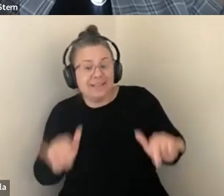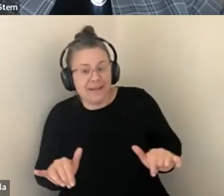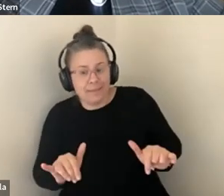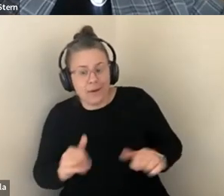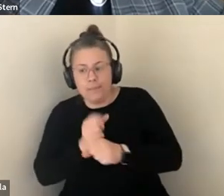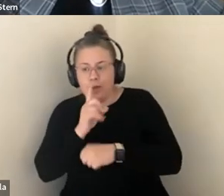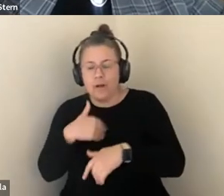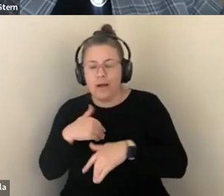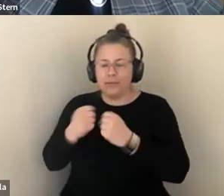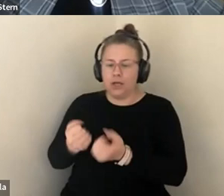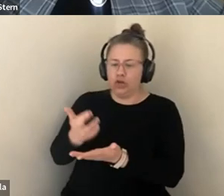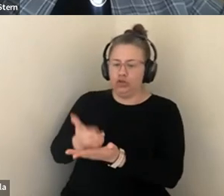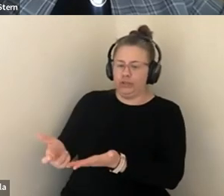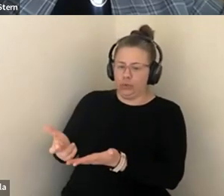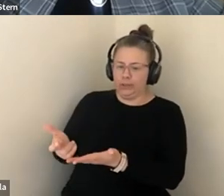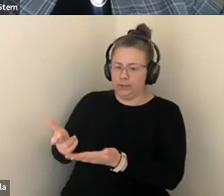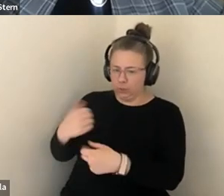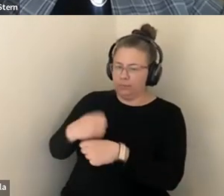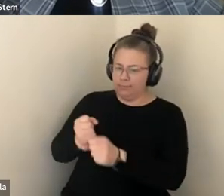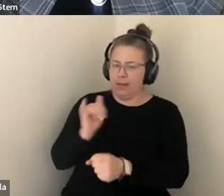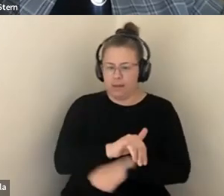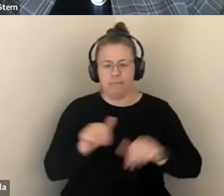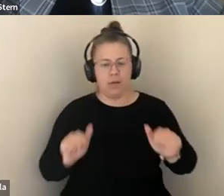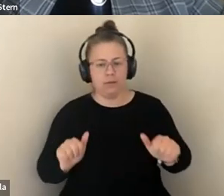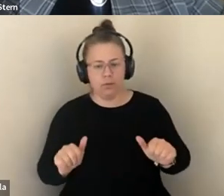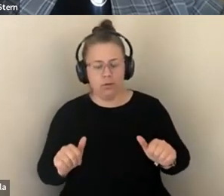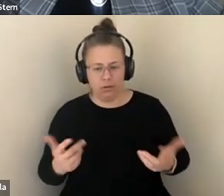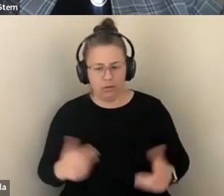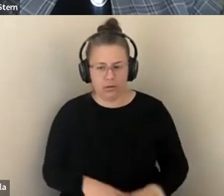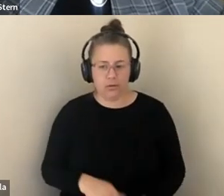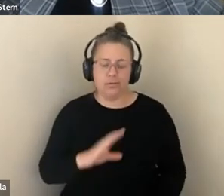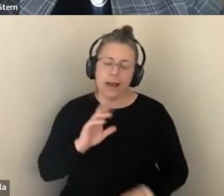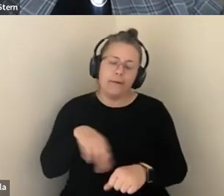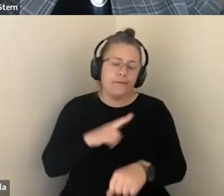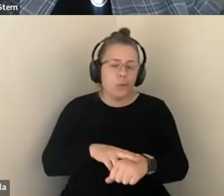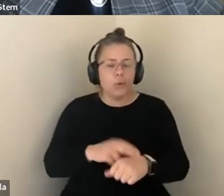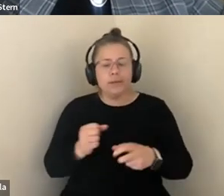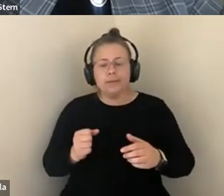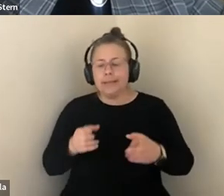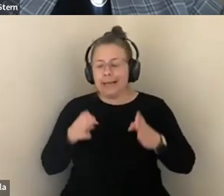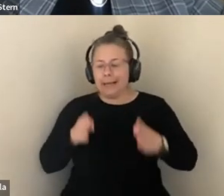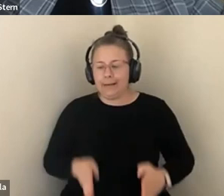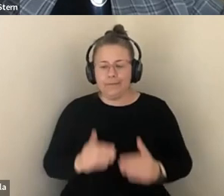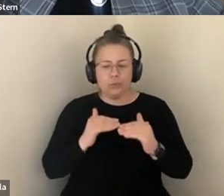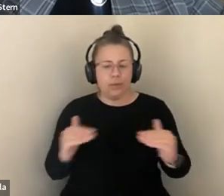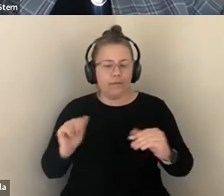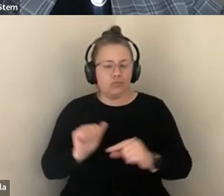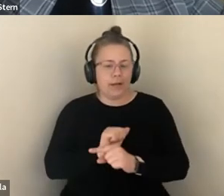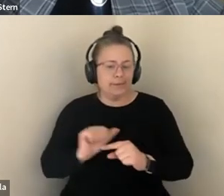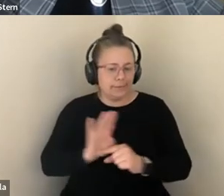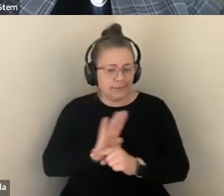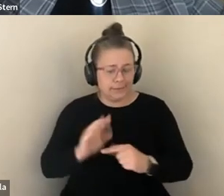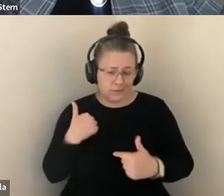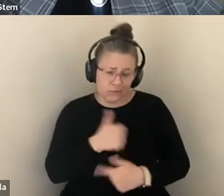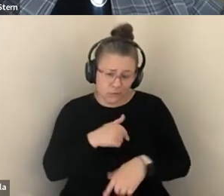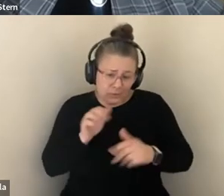future possible. And so both things, certainly we have the ability to change what happens in an individual level practice so that there is the space